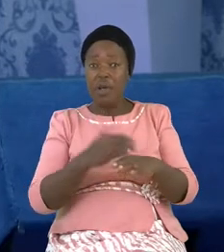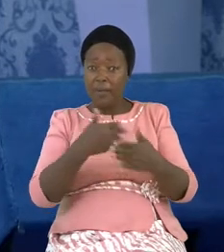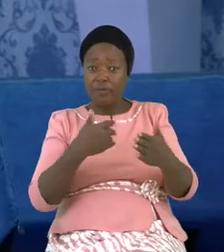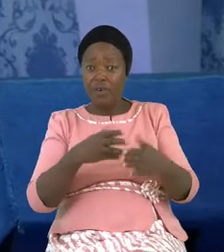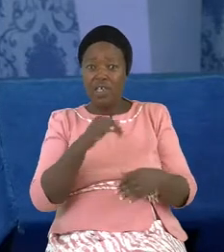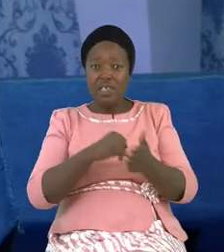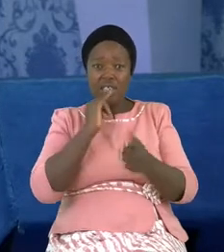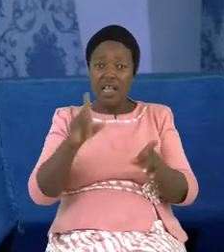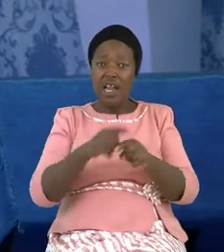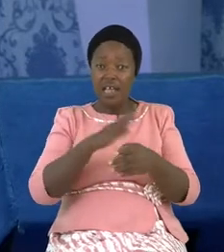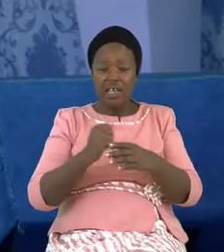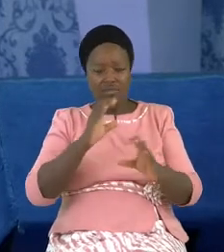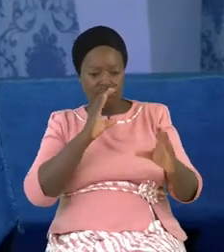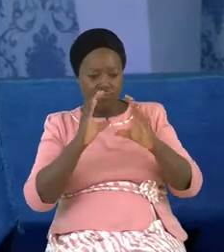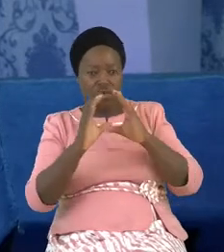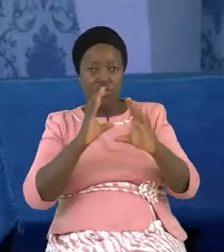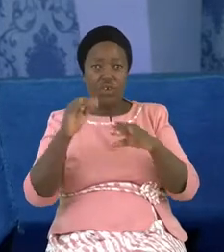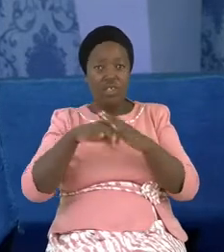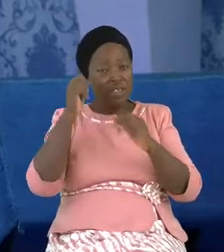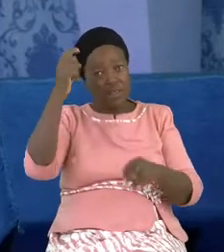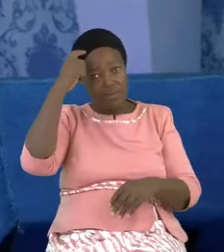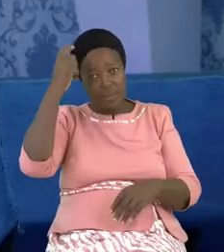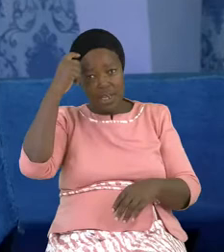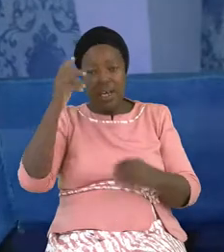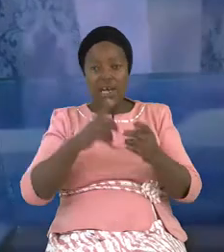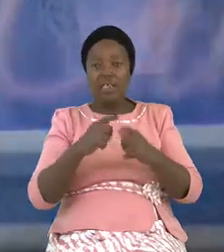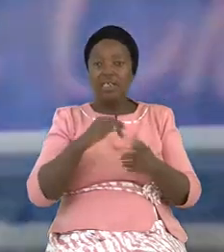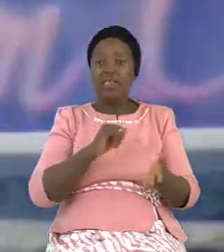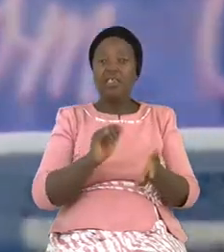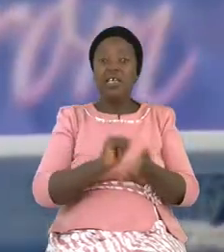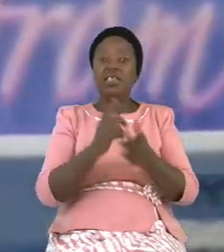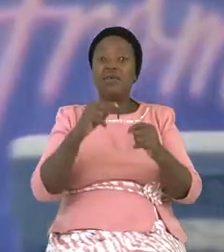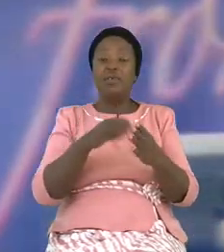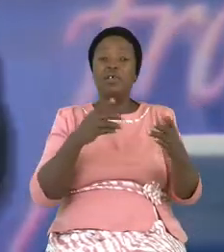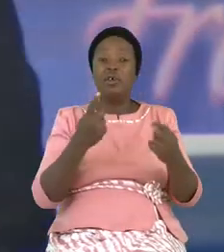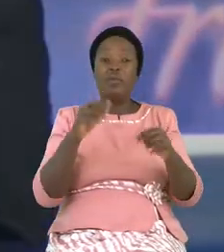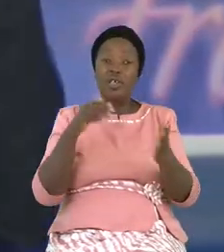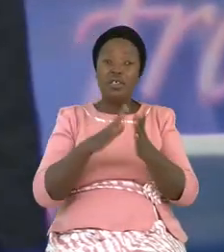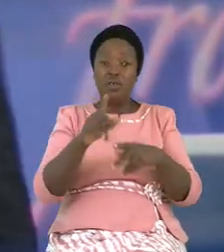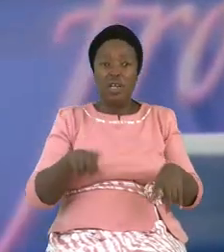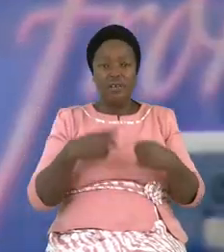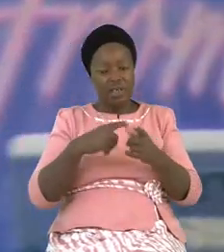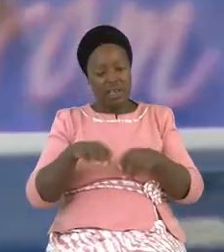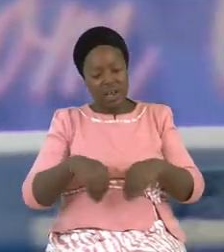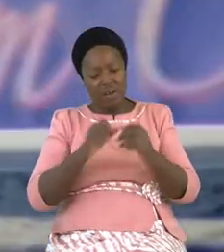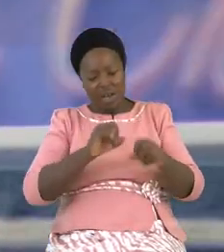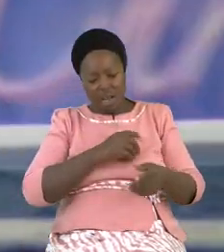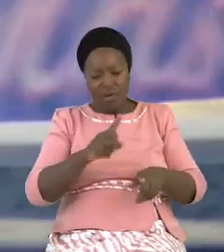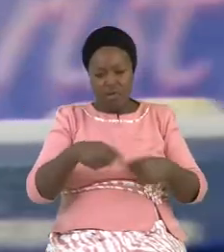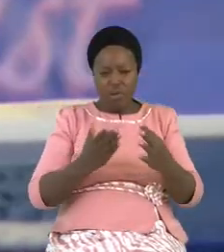a conversation in his mind. This comes against your life. How can you survive? This